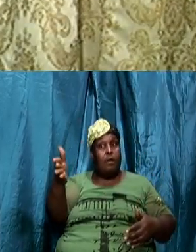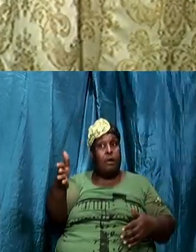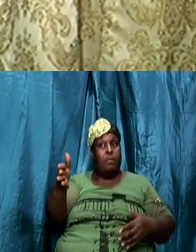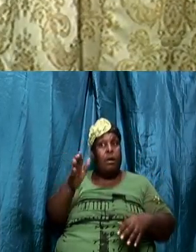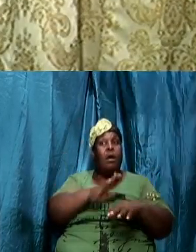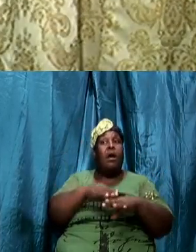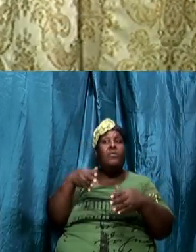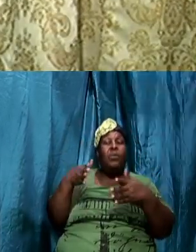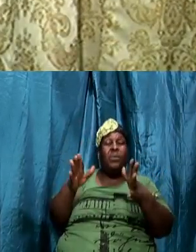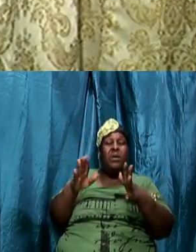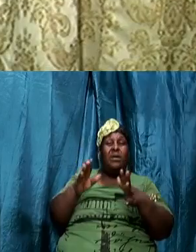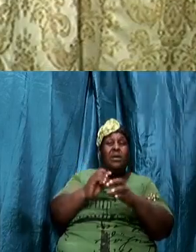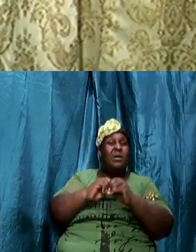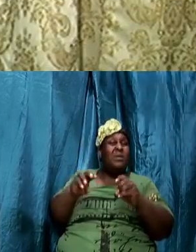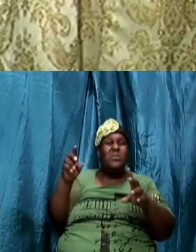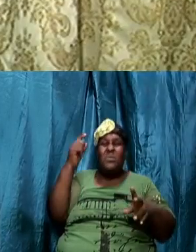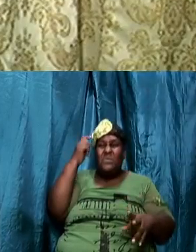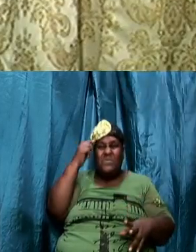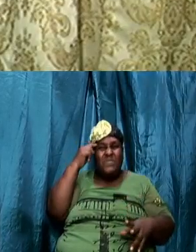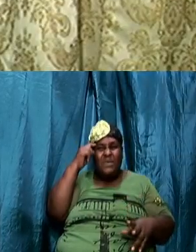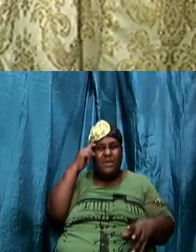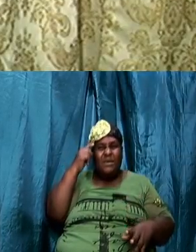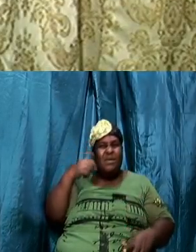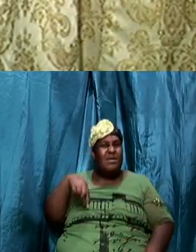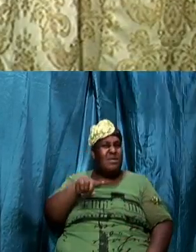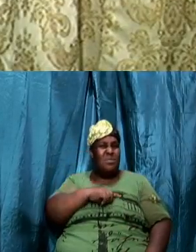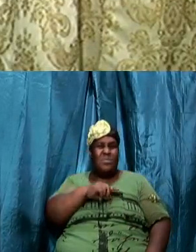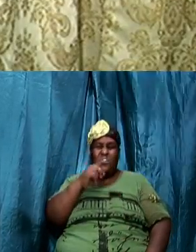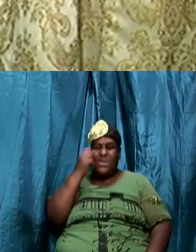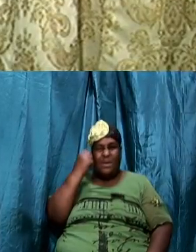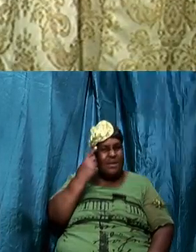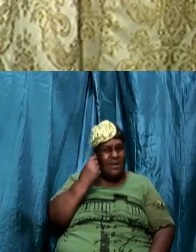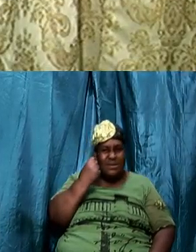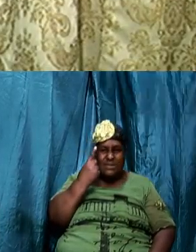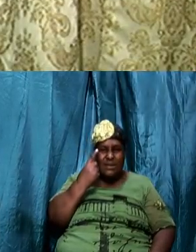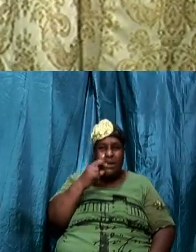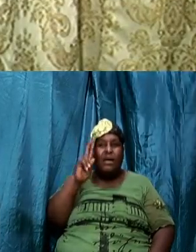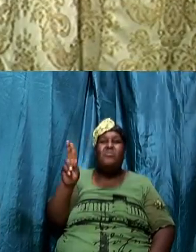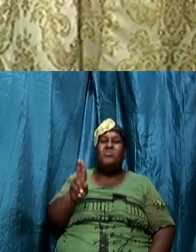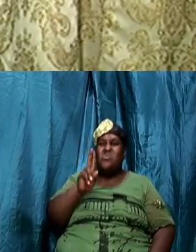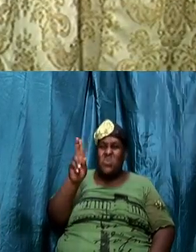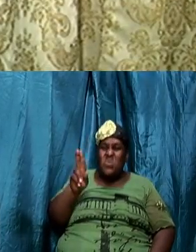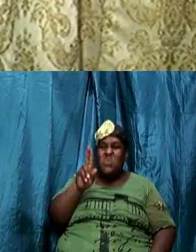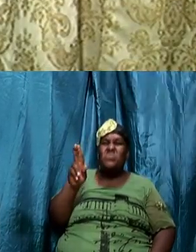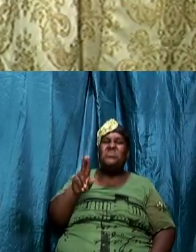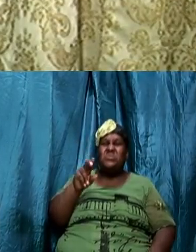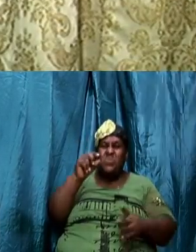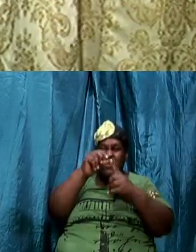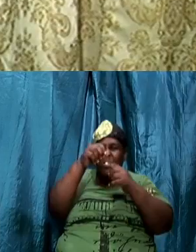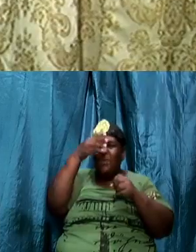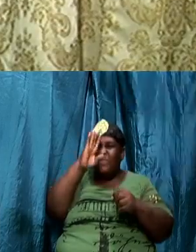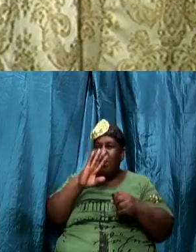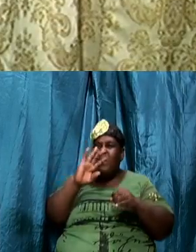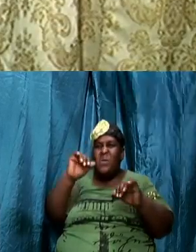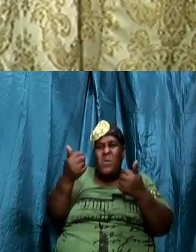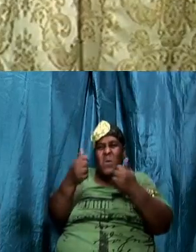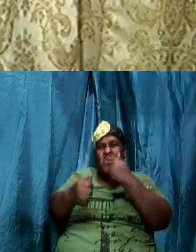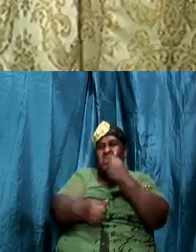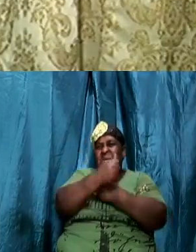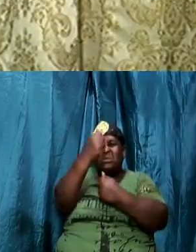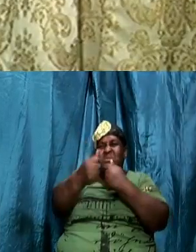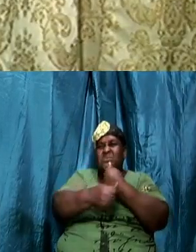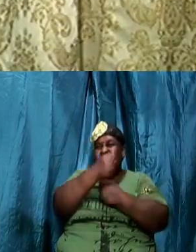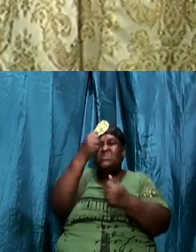don't think we understand, and I have used these for us to see how dangerous it is for us to